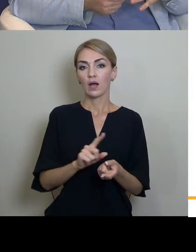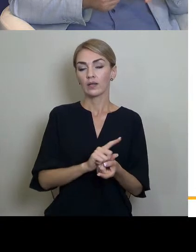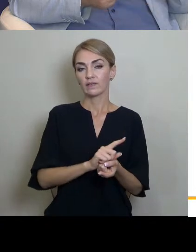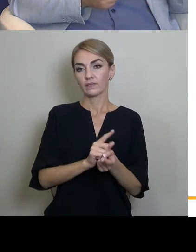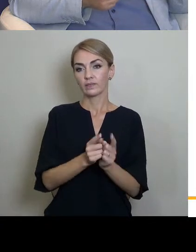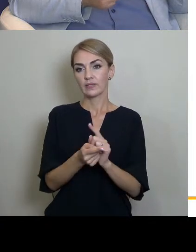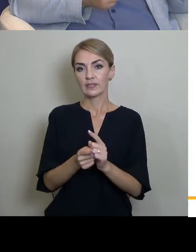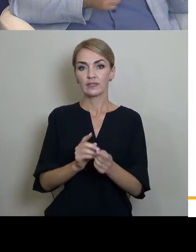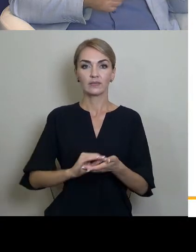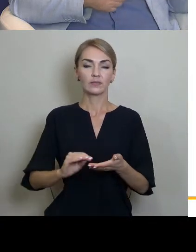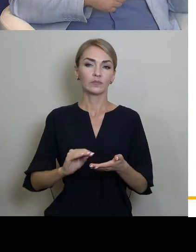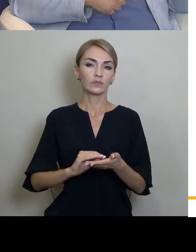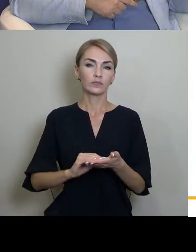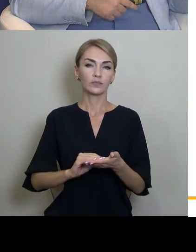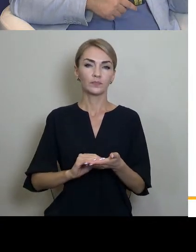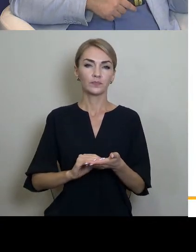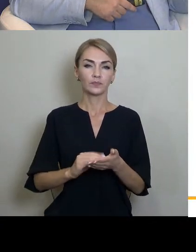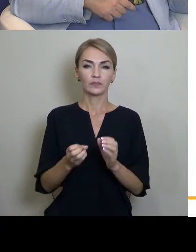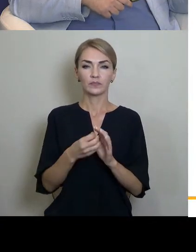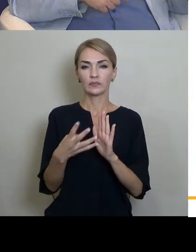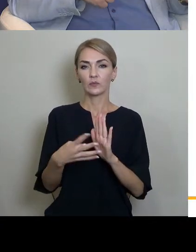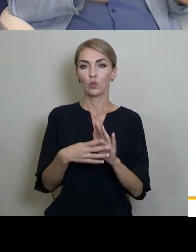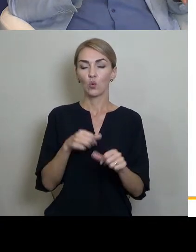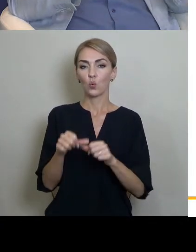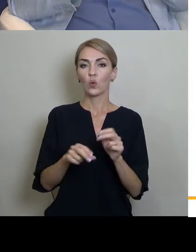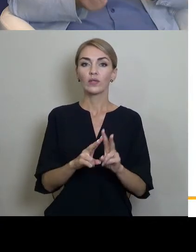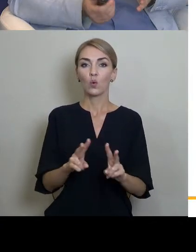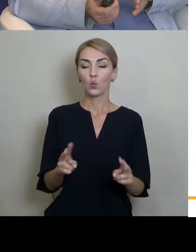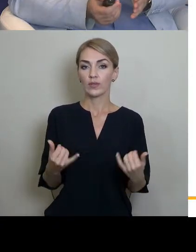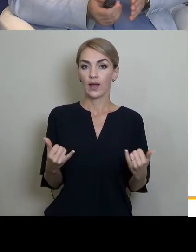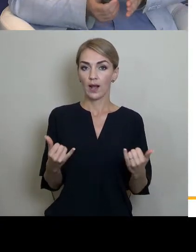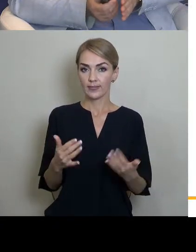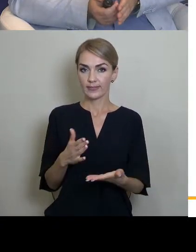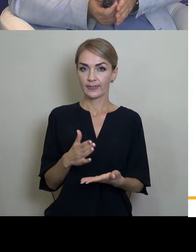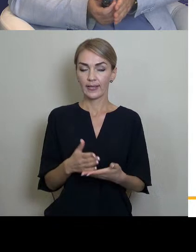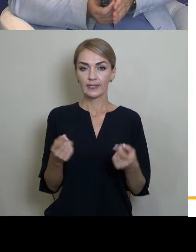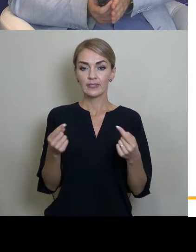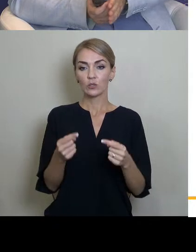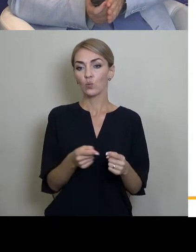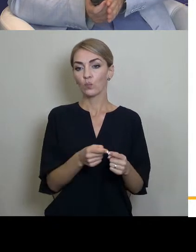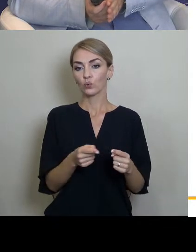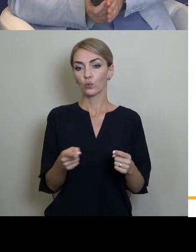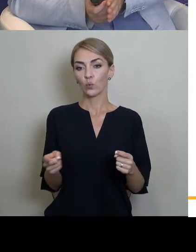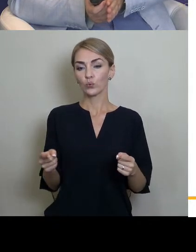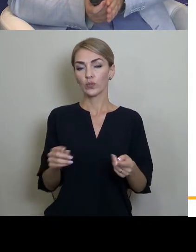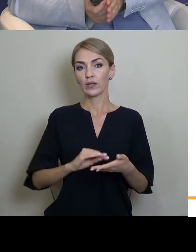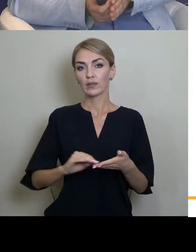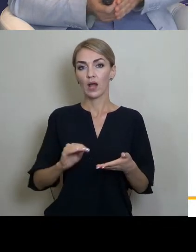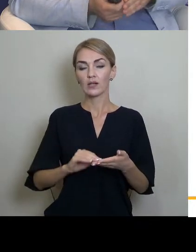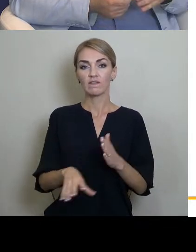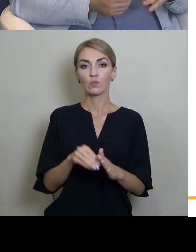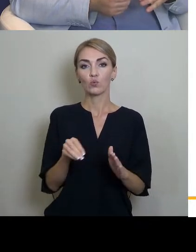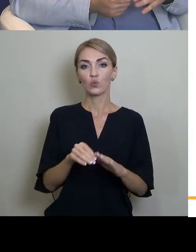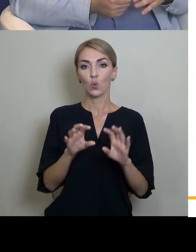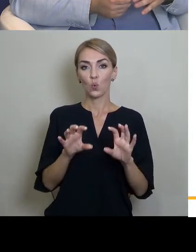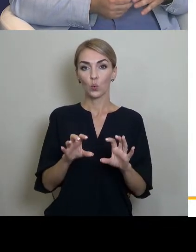the way it changed to 1919 and to what it has